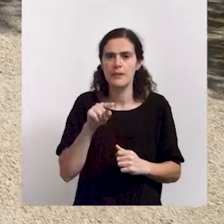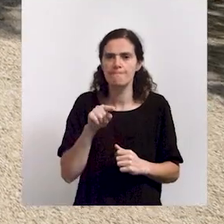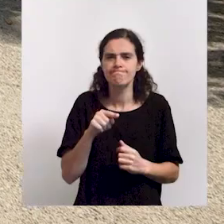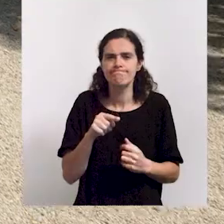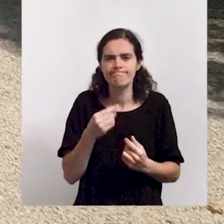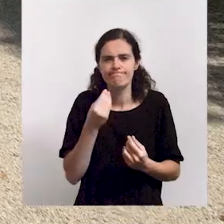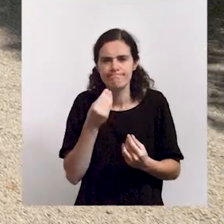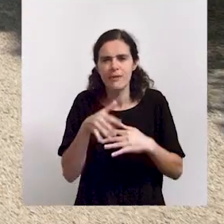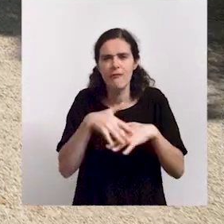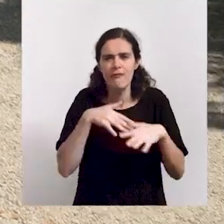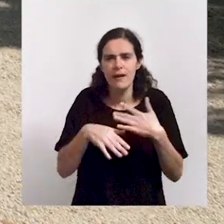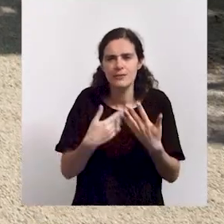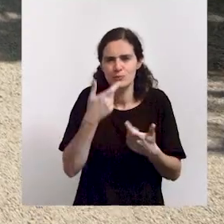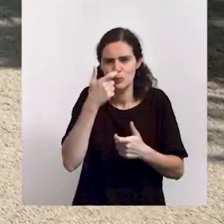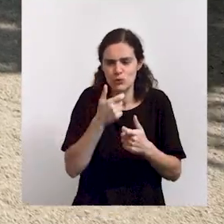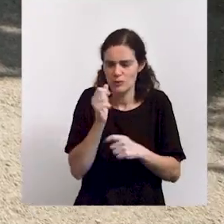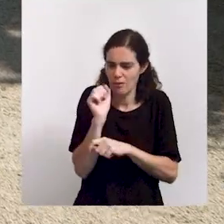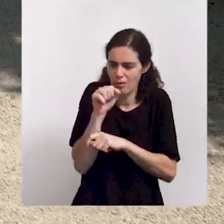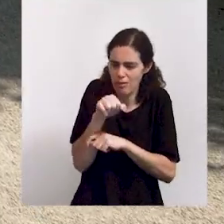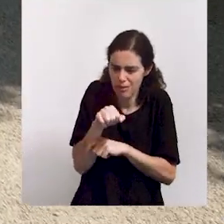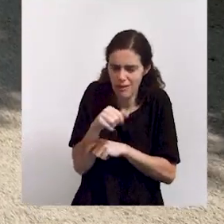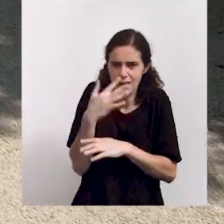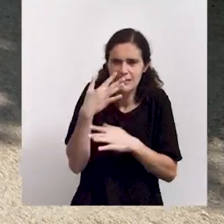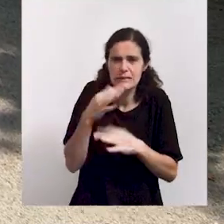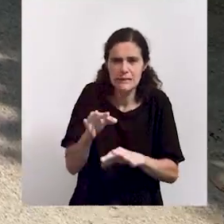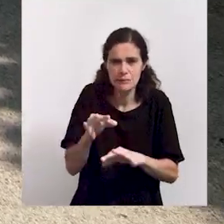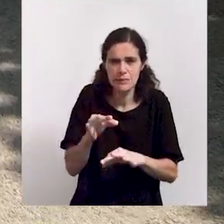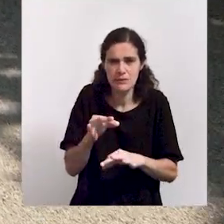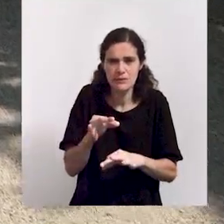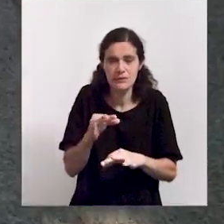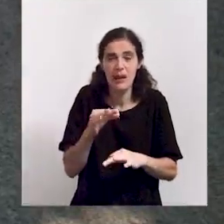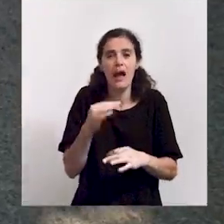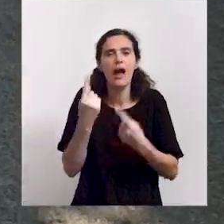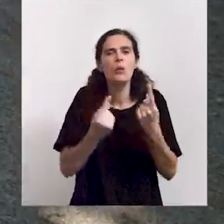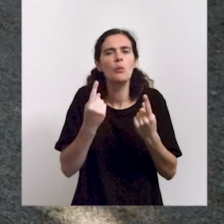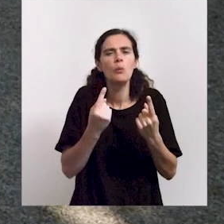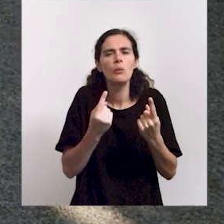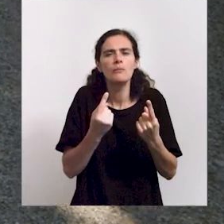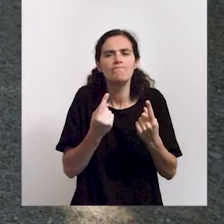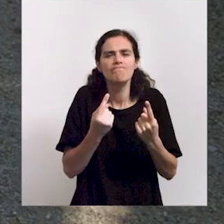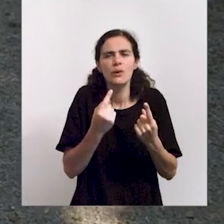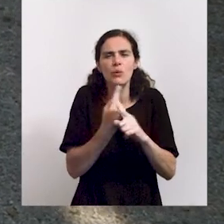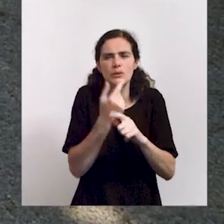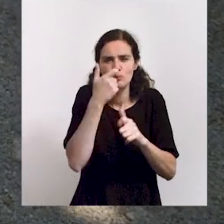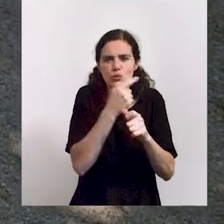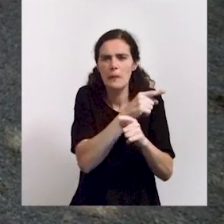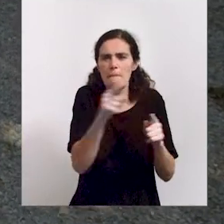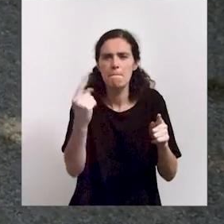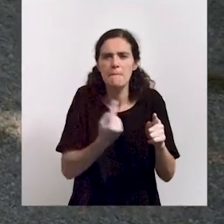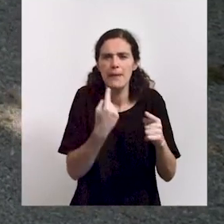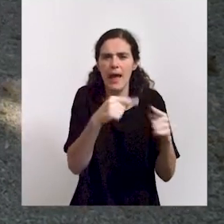think, is something that we should all have when we enter a place, a house we don't know, an experience we don't